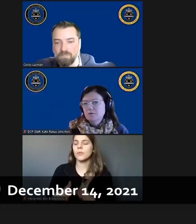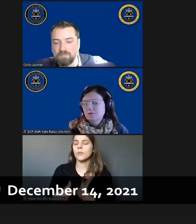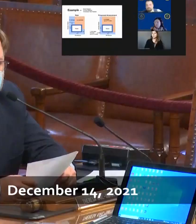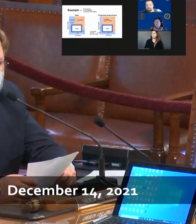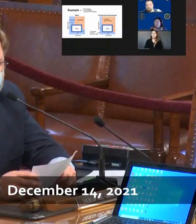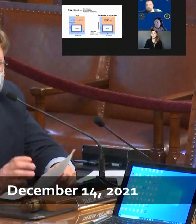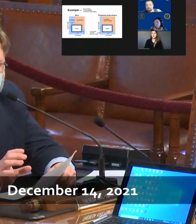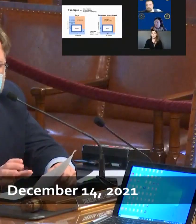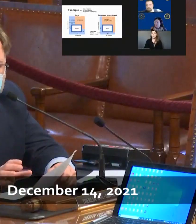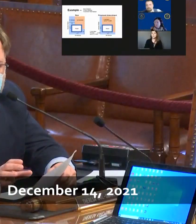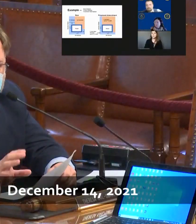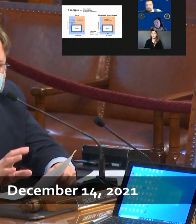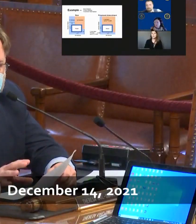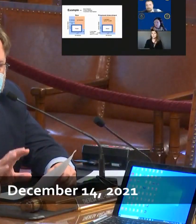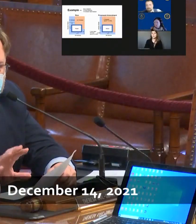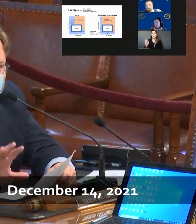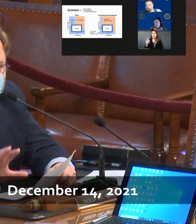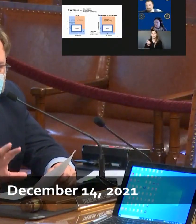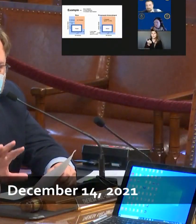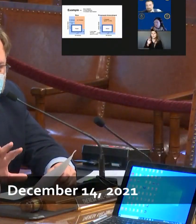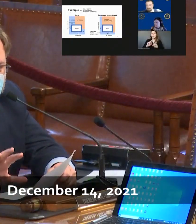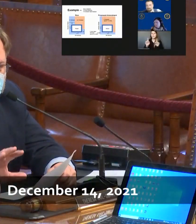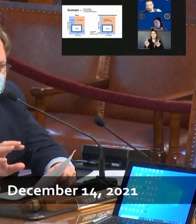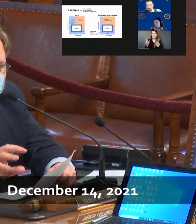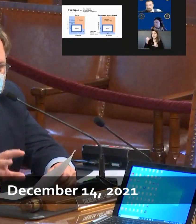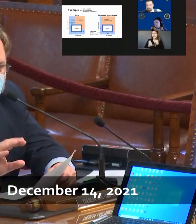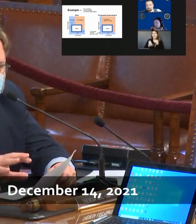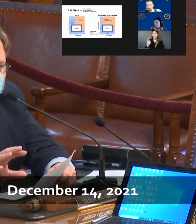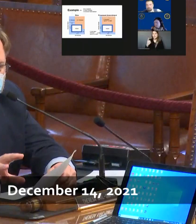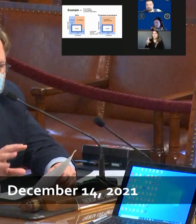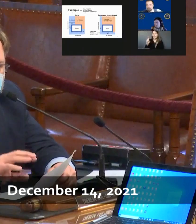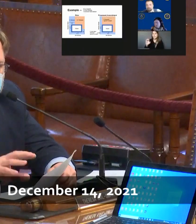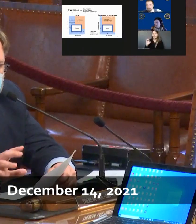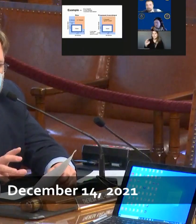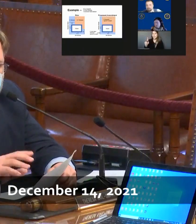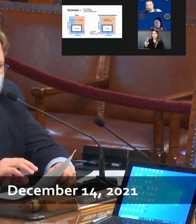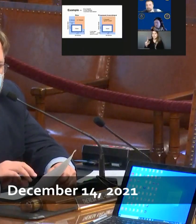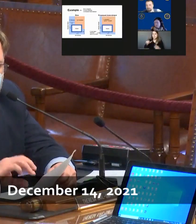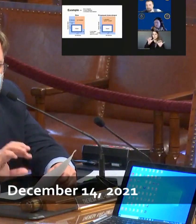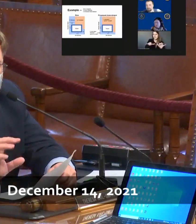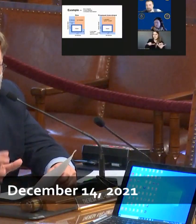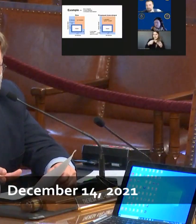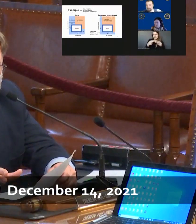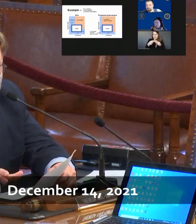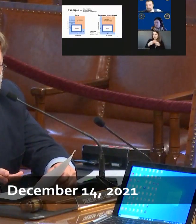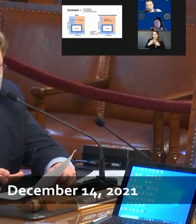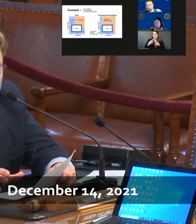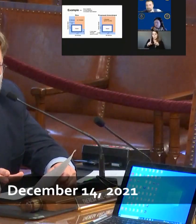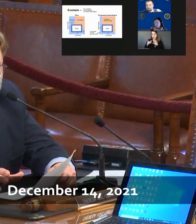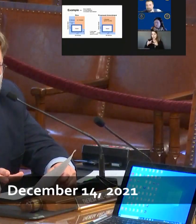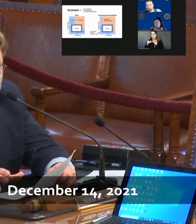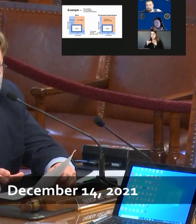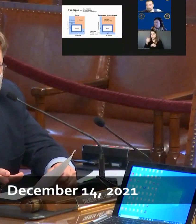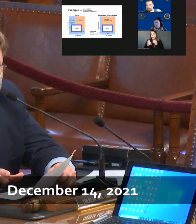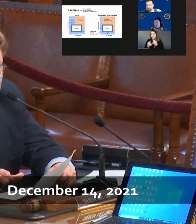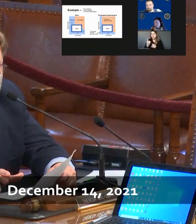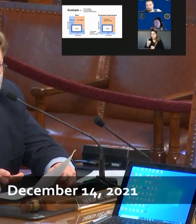okay, they're a little different. The last one, the deck one had, I mean, don't go off the slide, but the last one kind of had like what you would